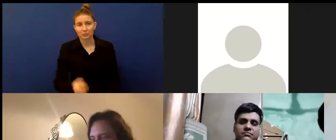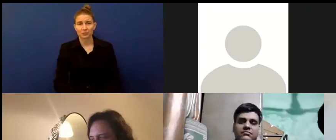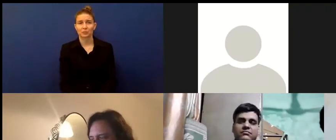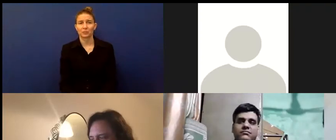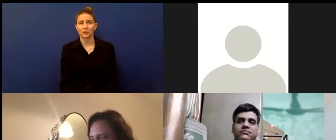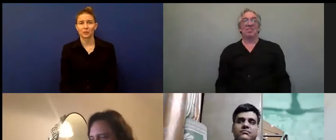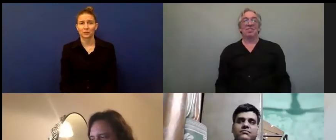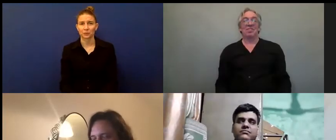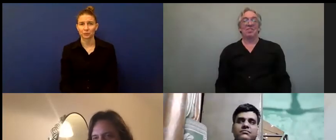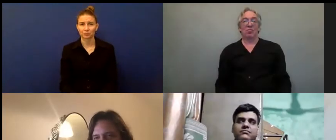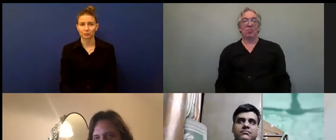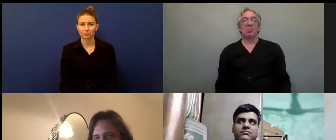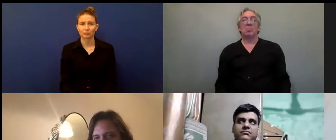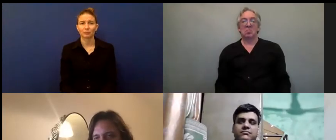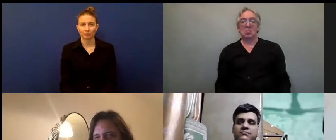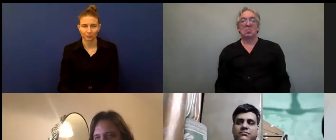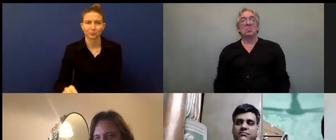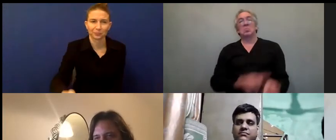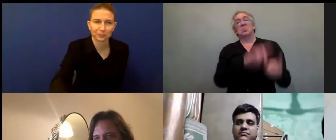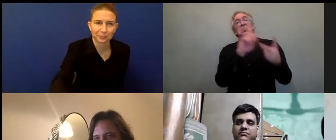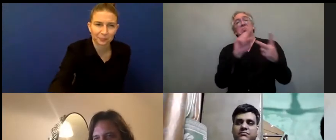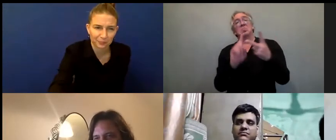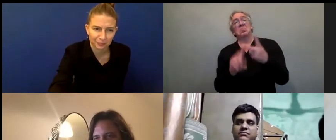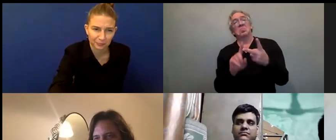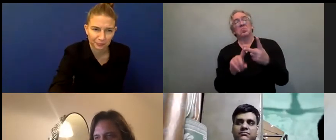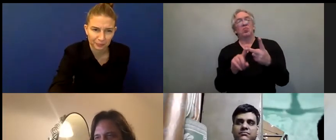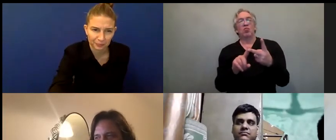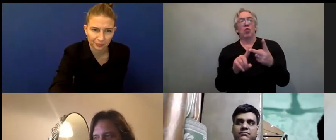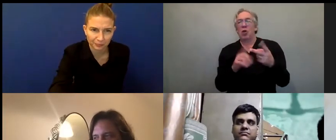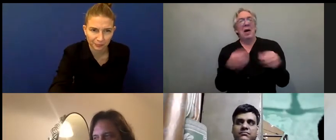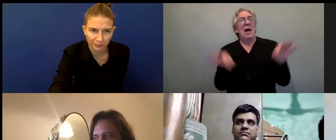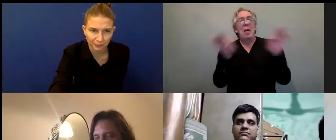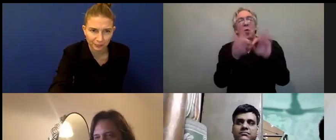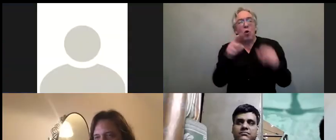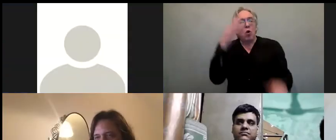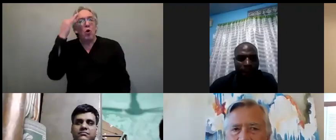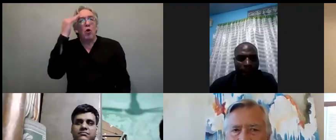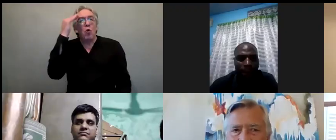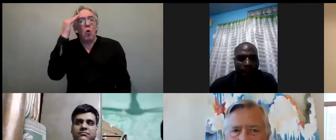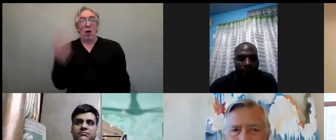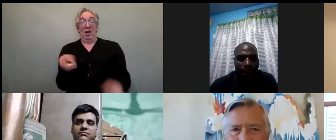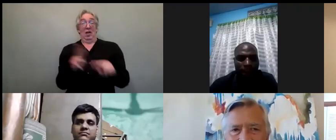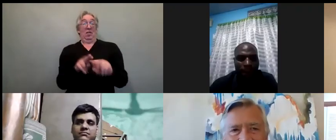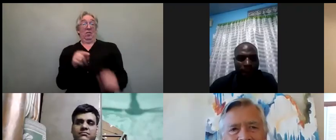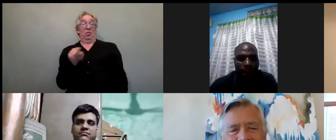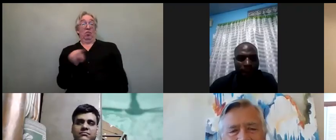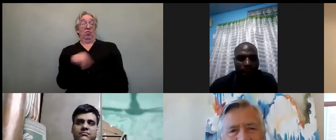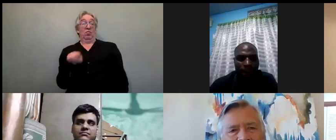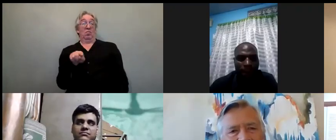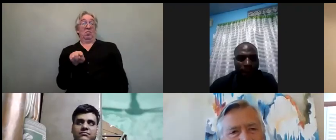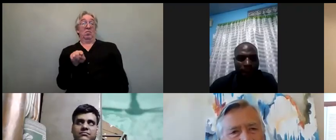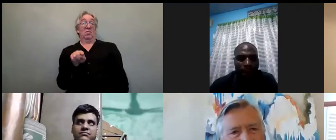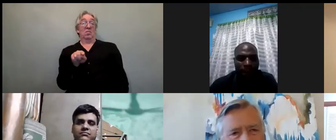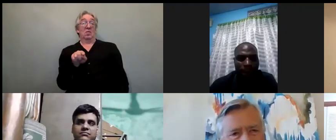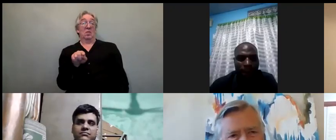Which is also very useful to know is that when you plot the performance of countries for digital accessibility, they